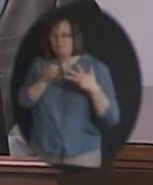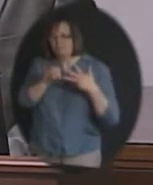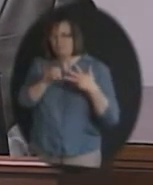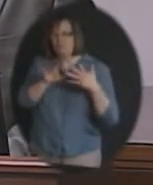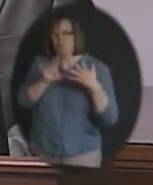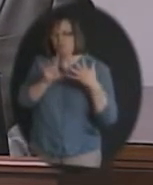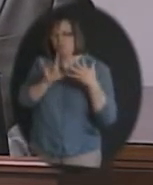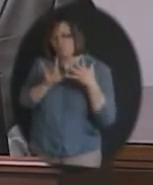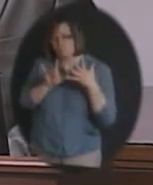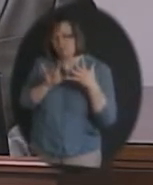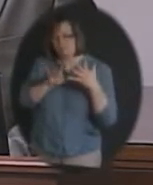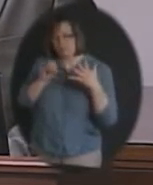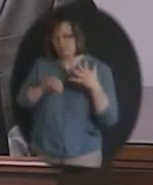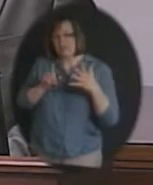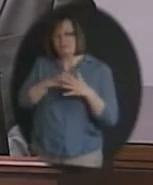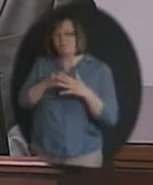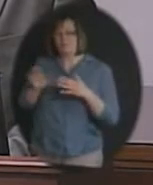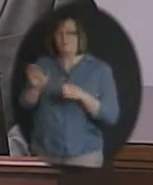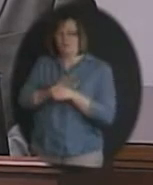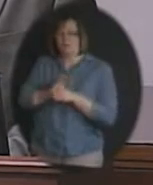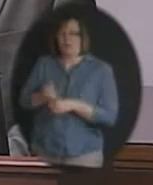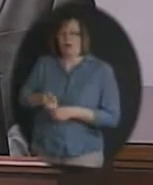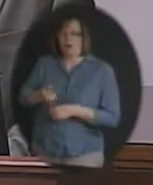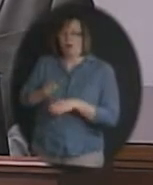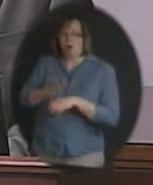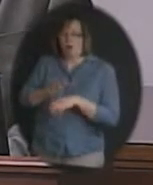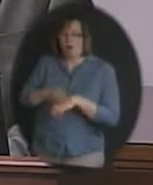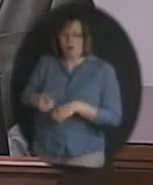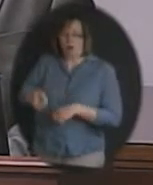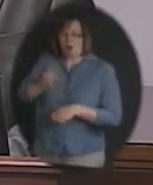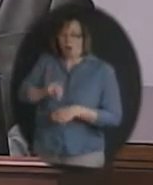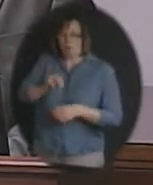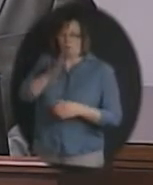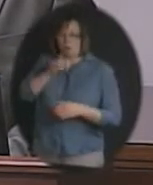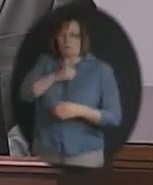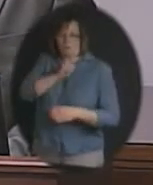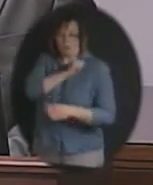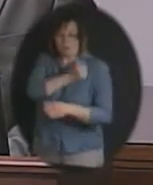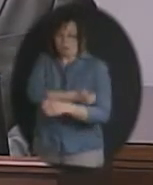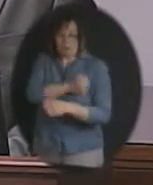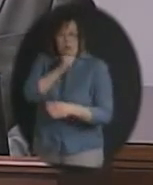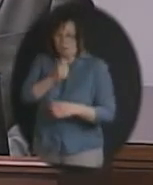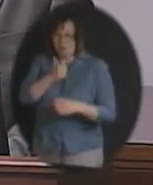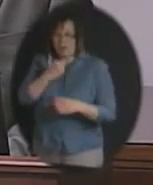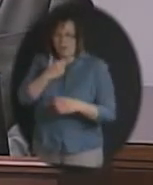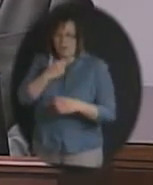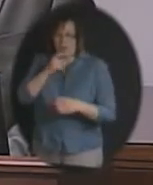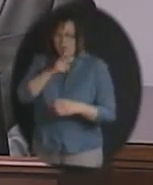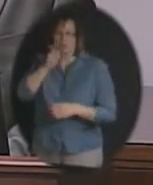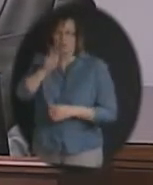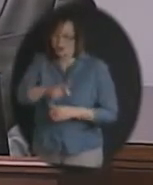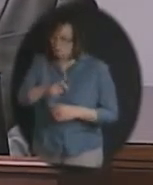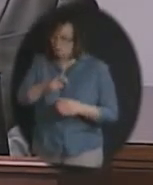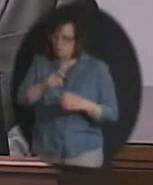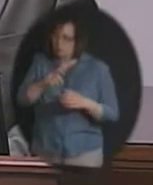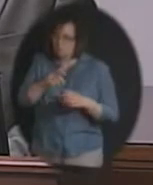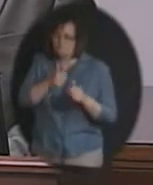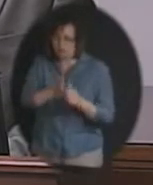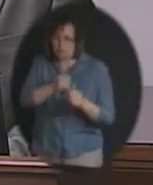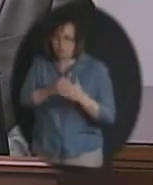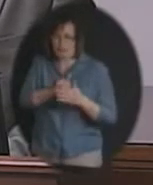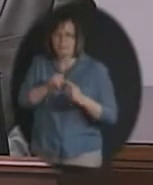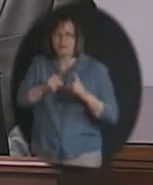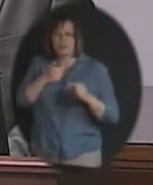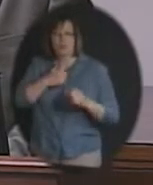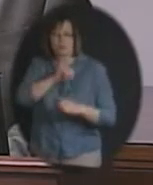we're fully on our own to do that. So this would give you the authority, although you do not have to act on that authority. It just grants you the